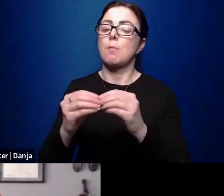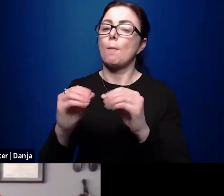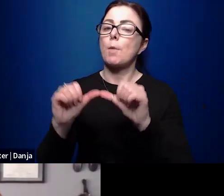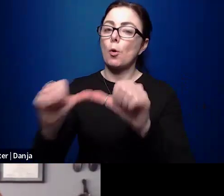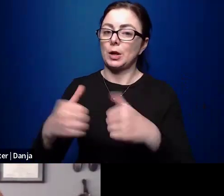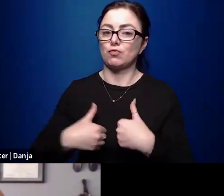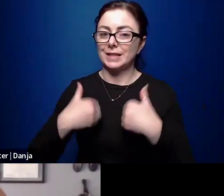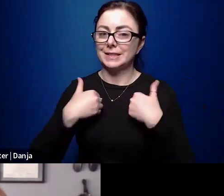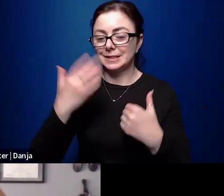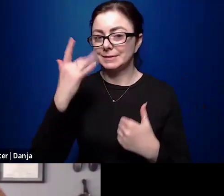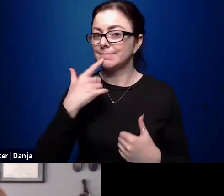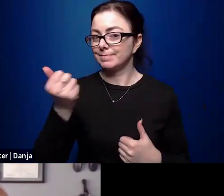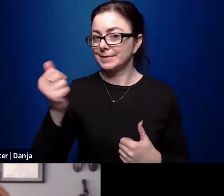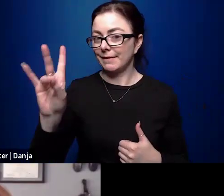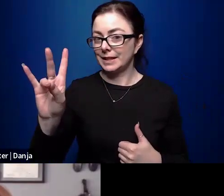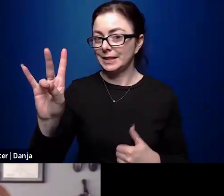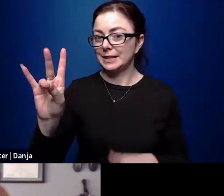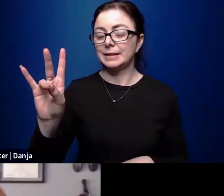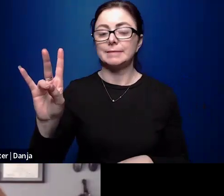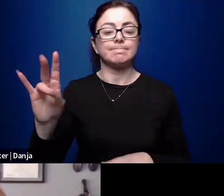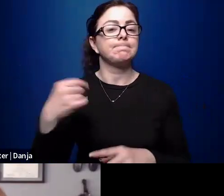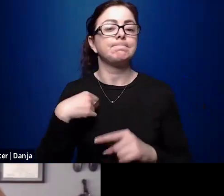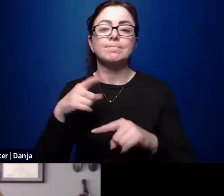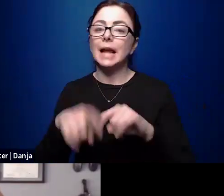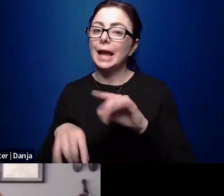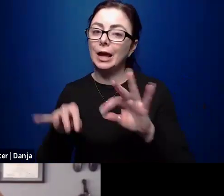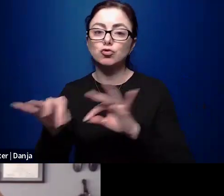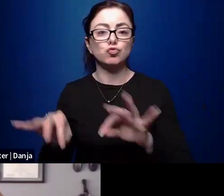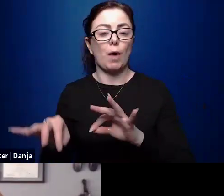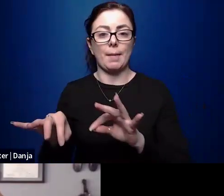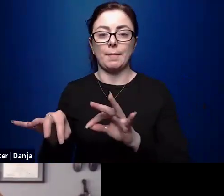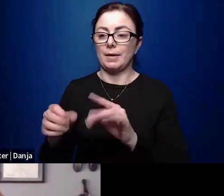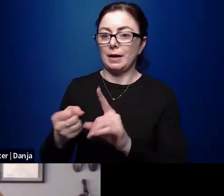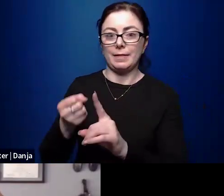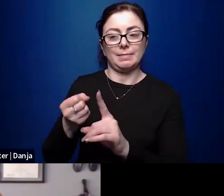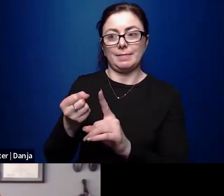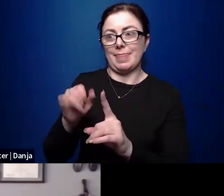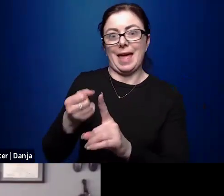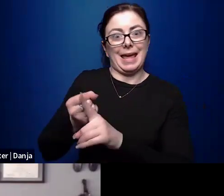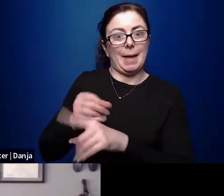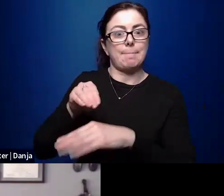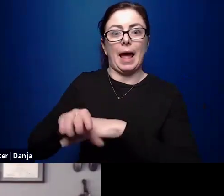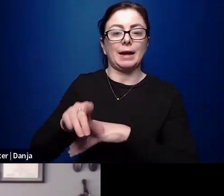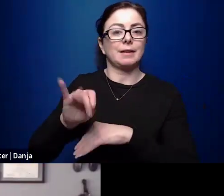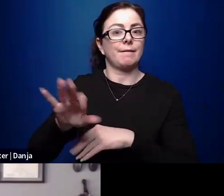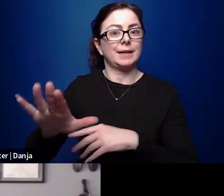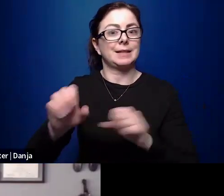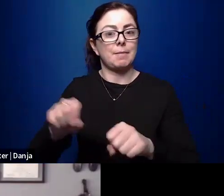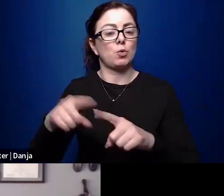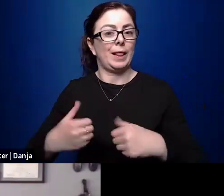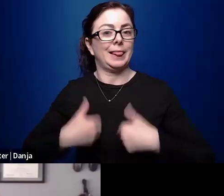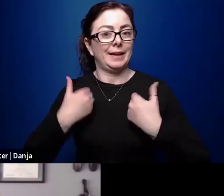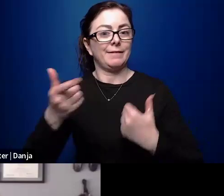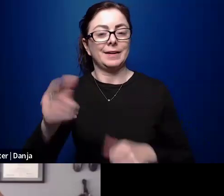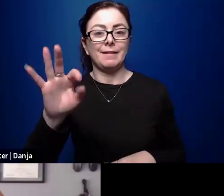And there's no way to describe the impact that him being able to live in a facility has had on our life. While we've had